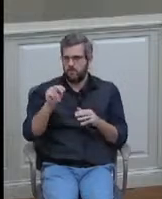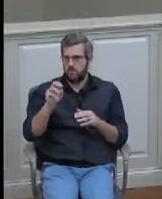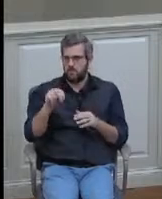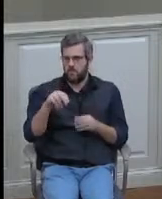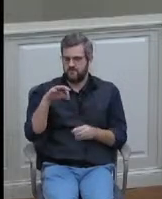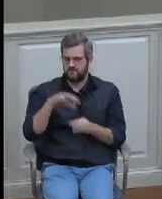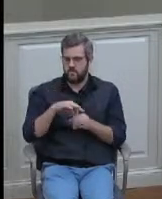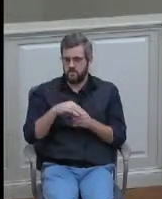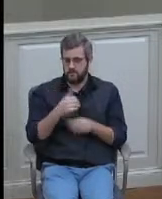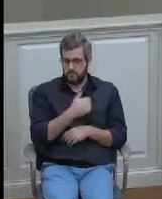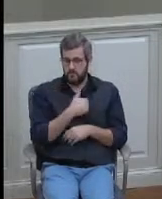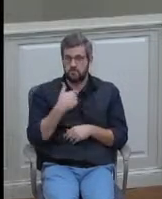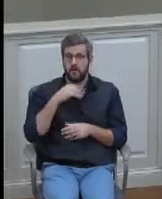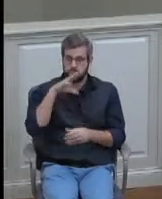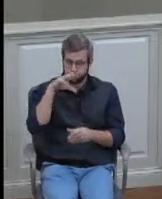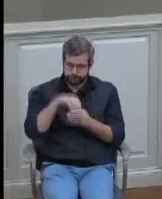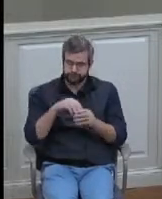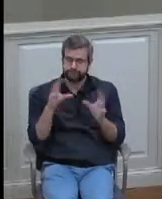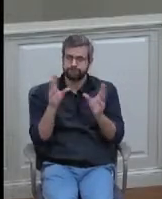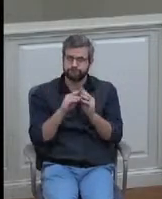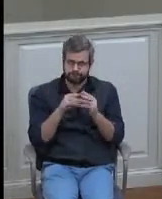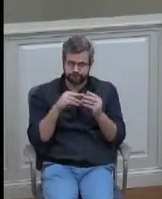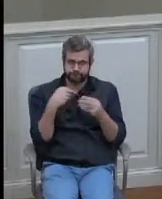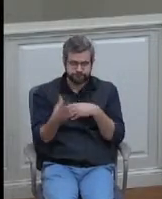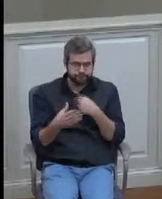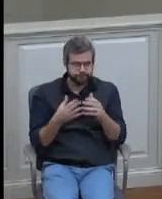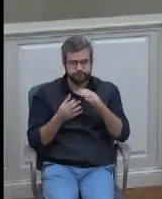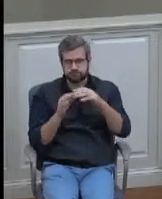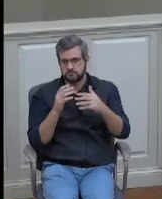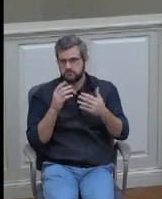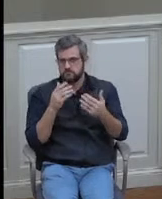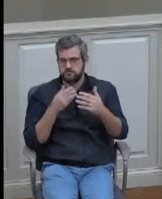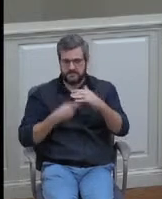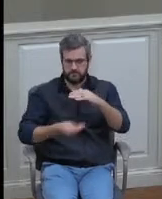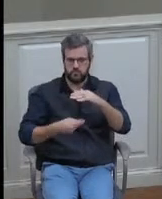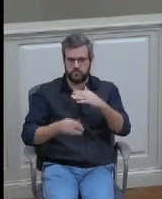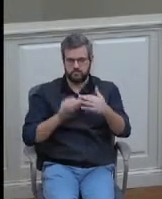still participated in all the meetings and still provided input and